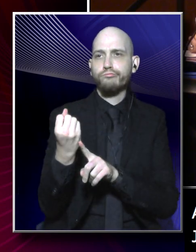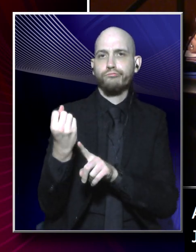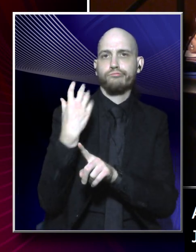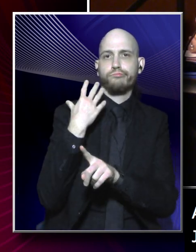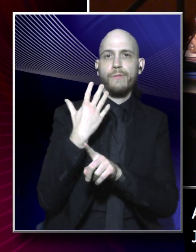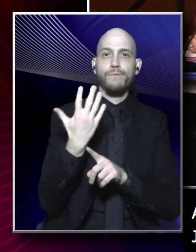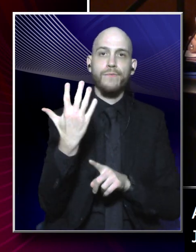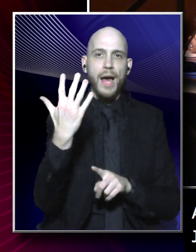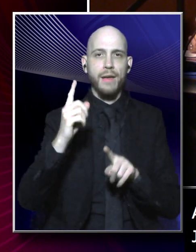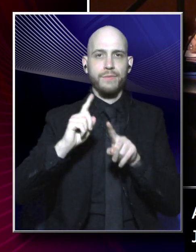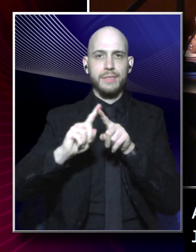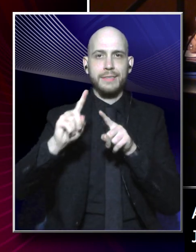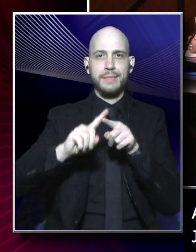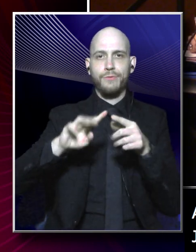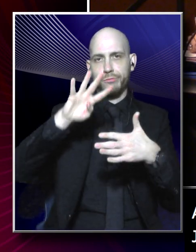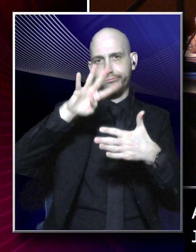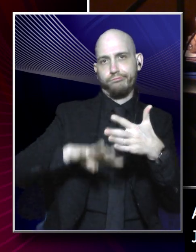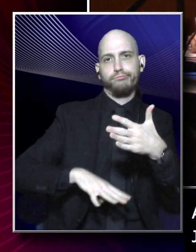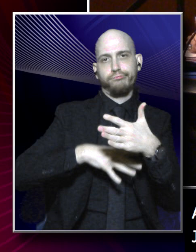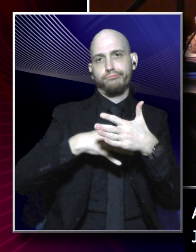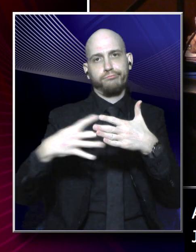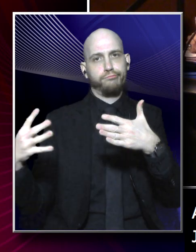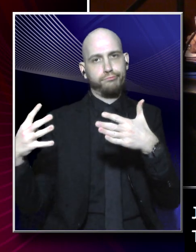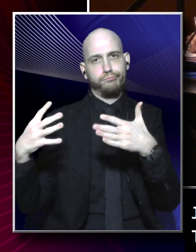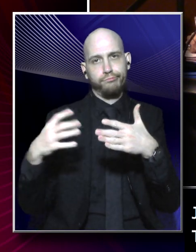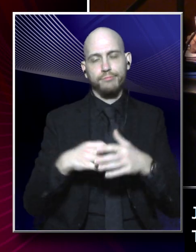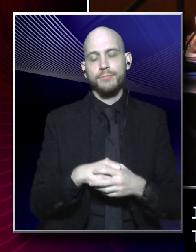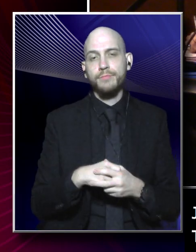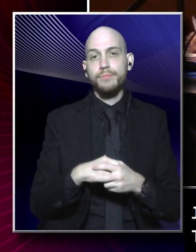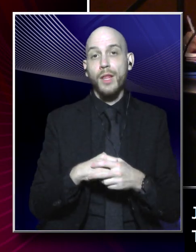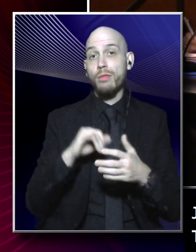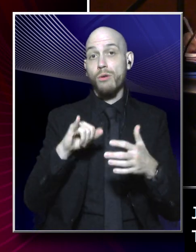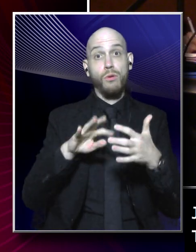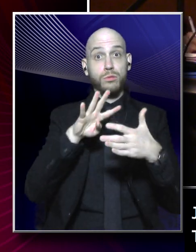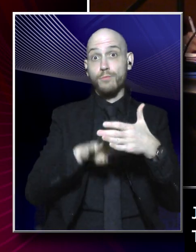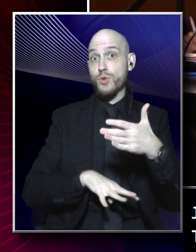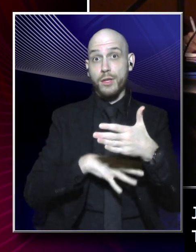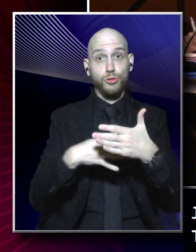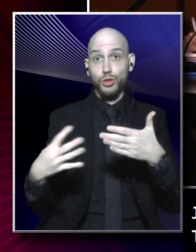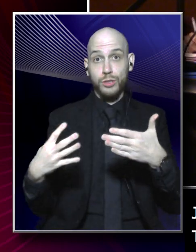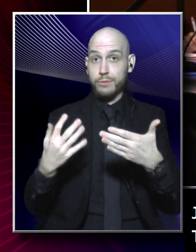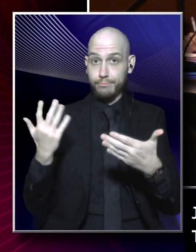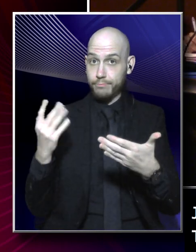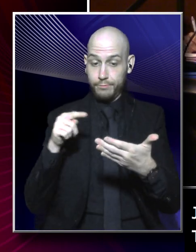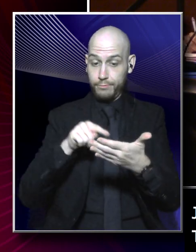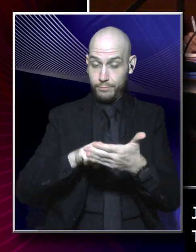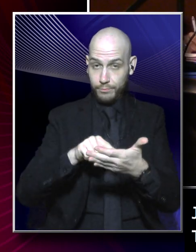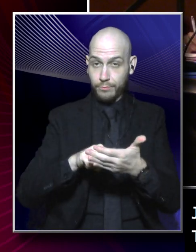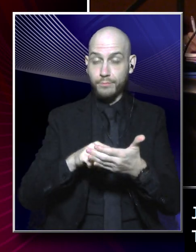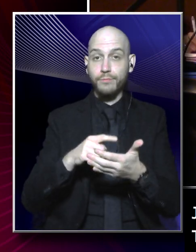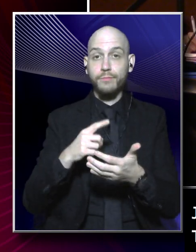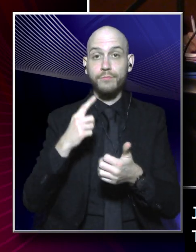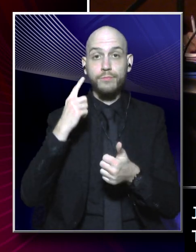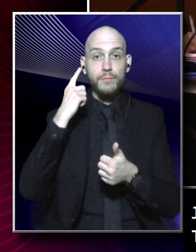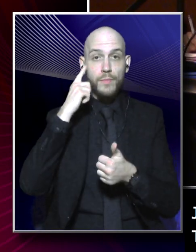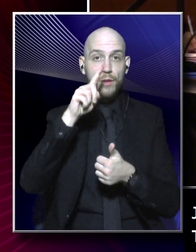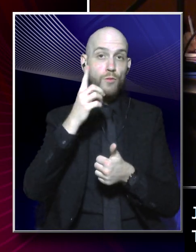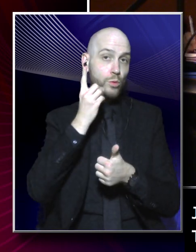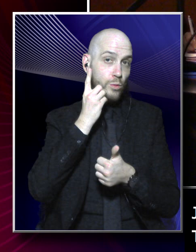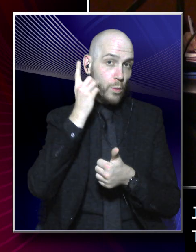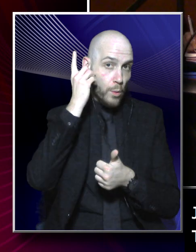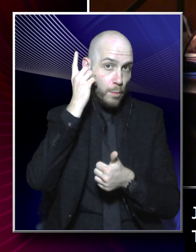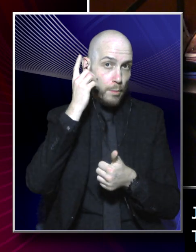spreadsheets. And those spreadsheets looked at the dorm, the